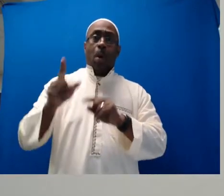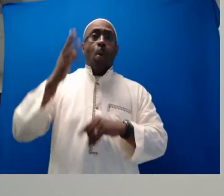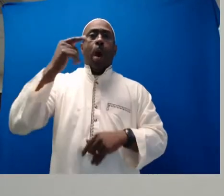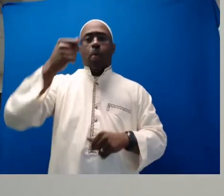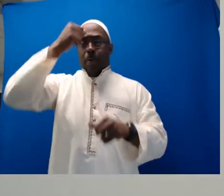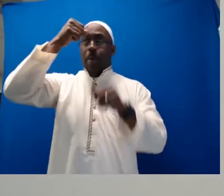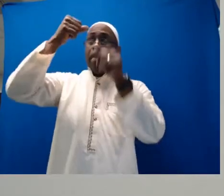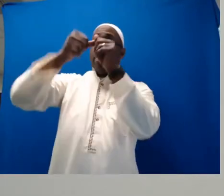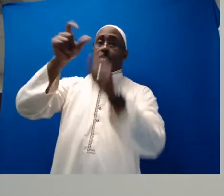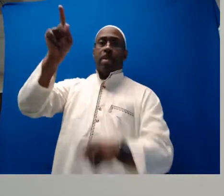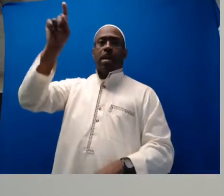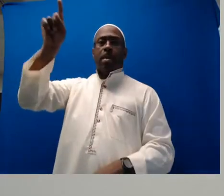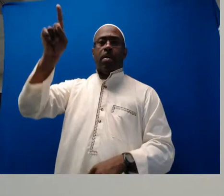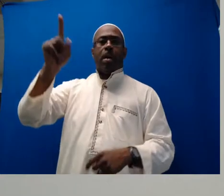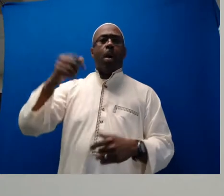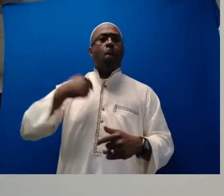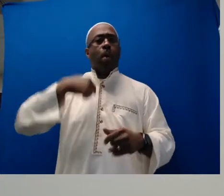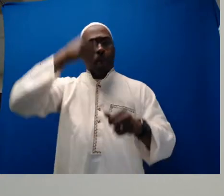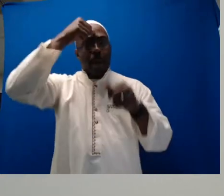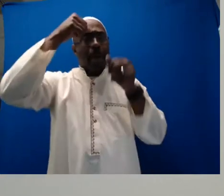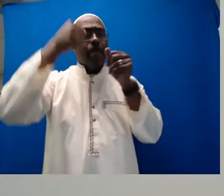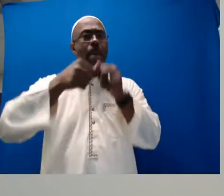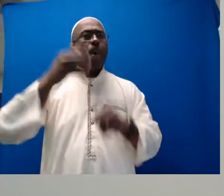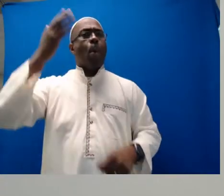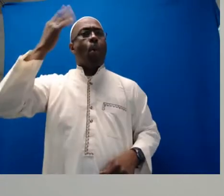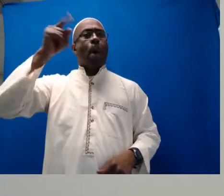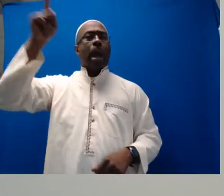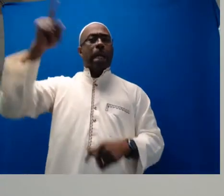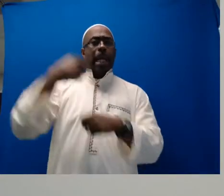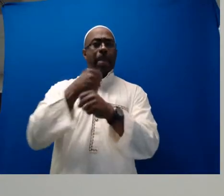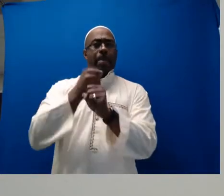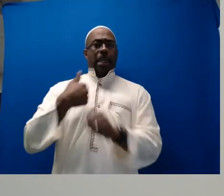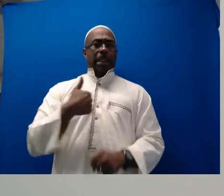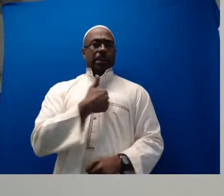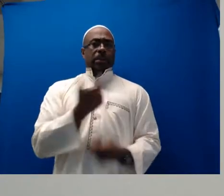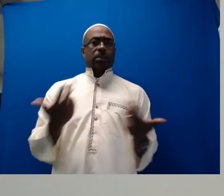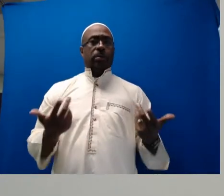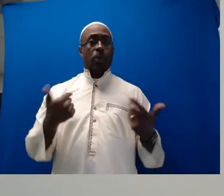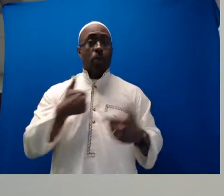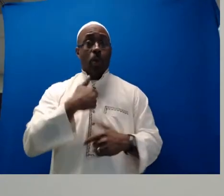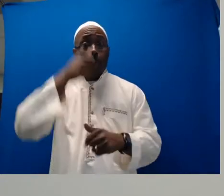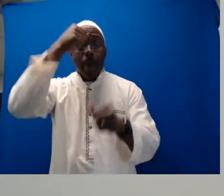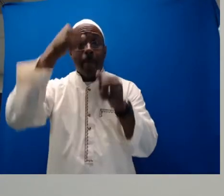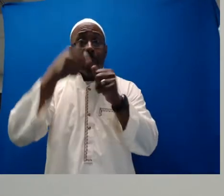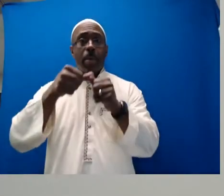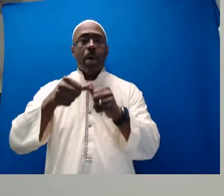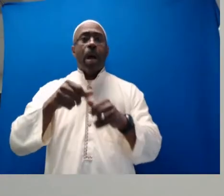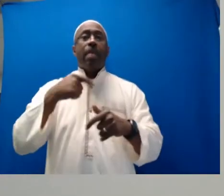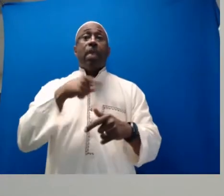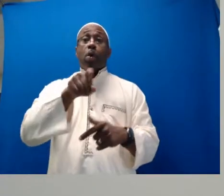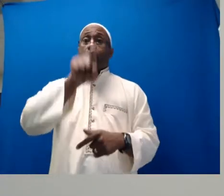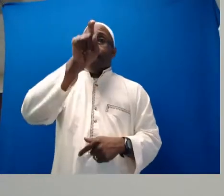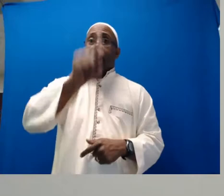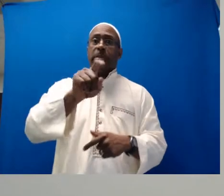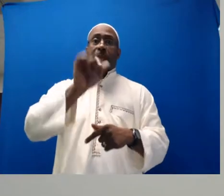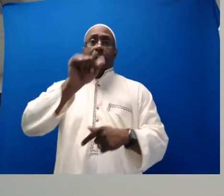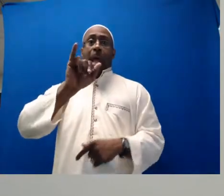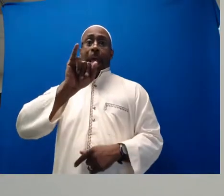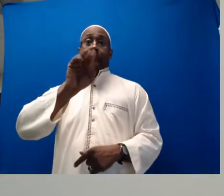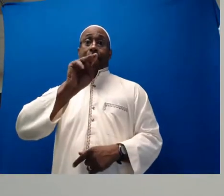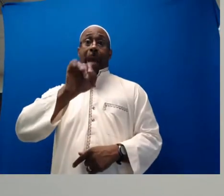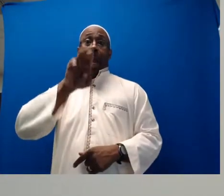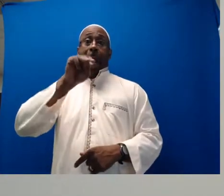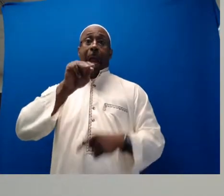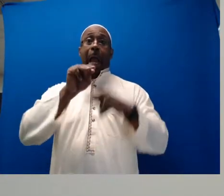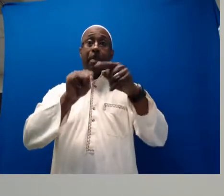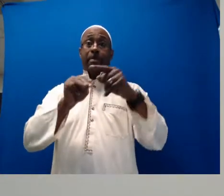us of our purpose for existence, of why he created us, tabarak wa ta'ala. And then draw near to the imam. So once